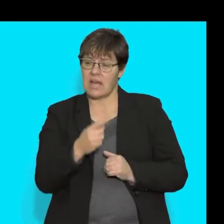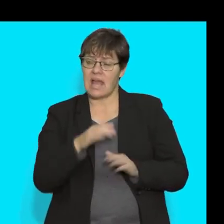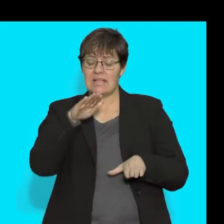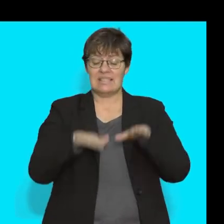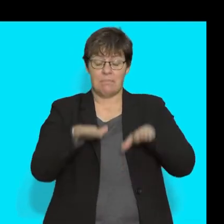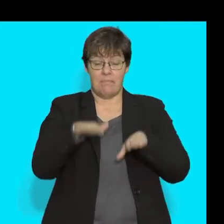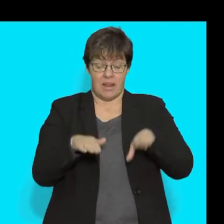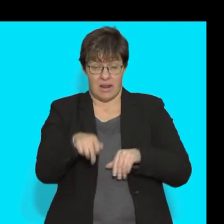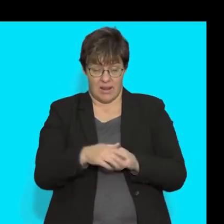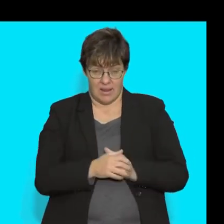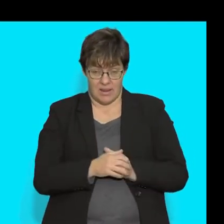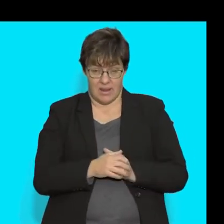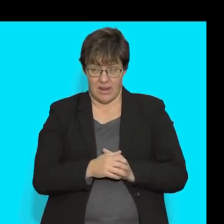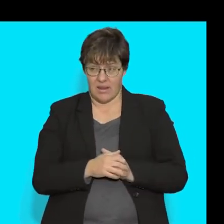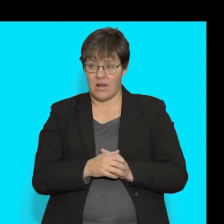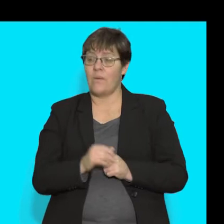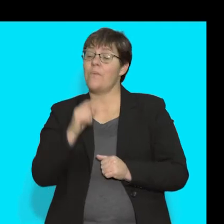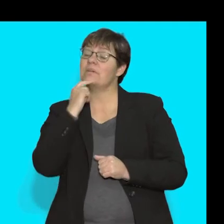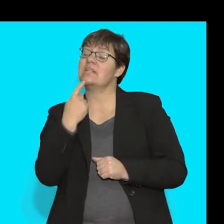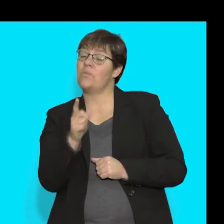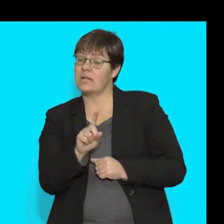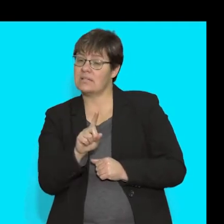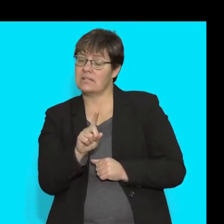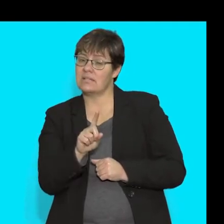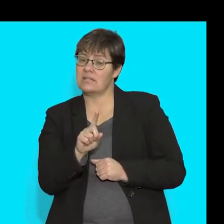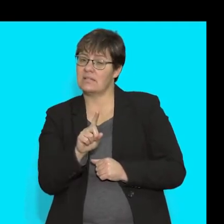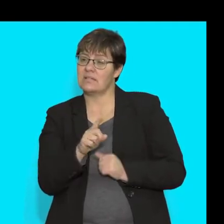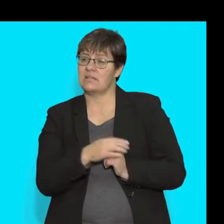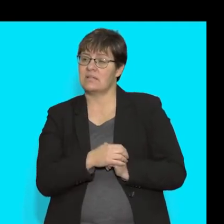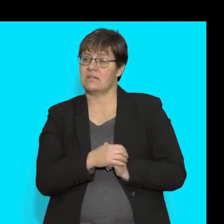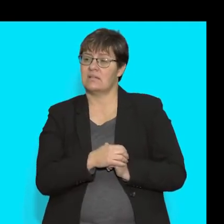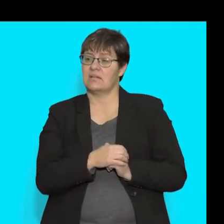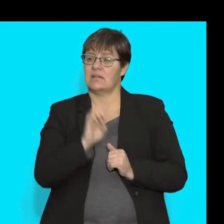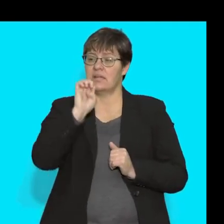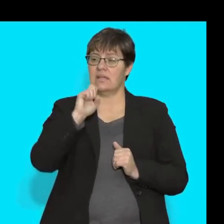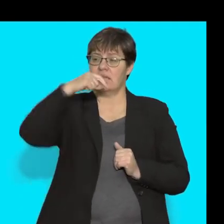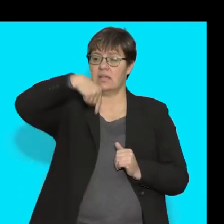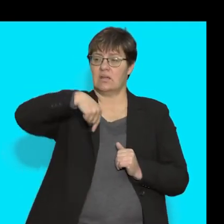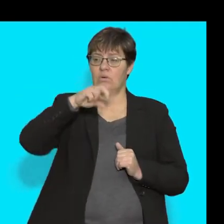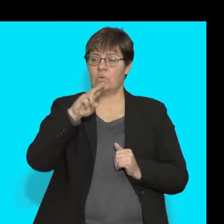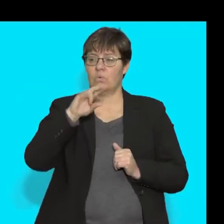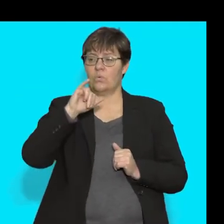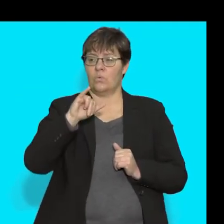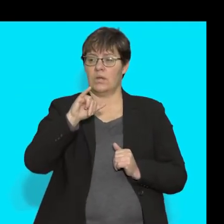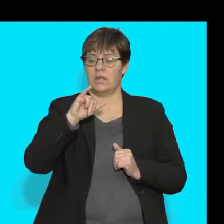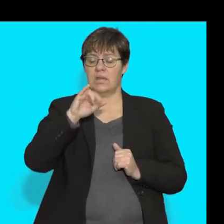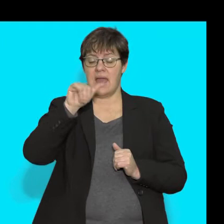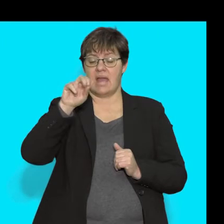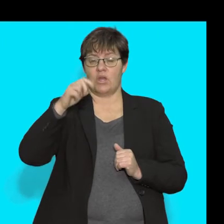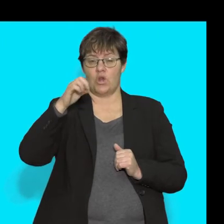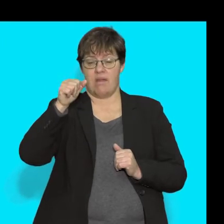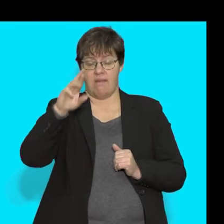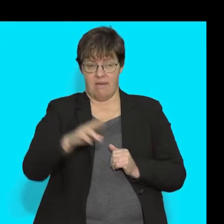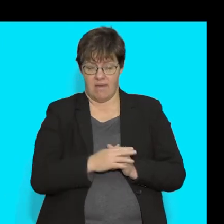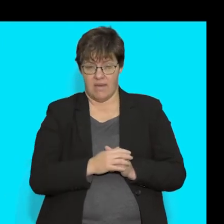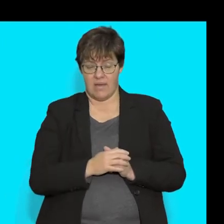as soon as we talk about similarity, we then need to talk about equiangular, right? We need to